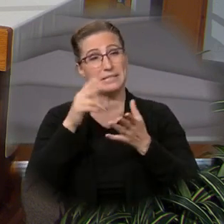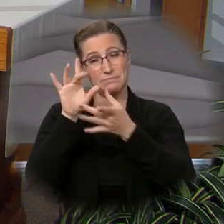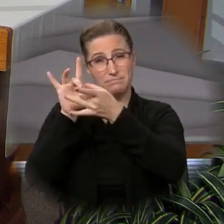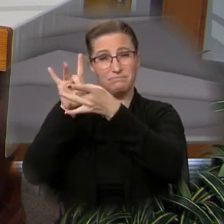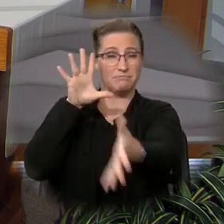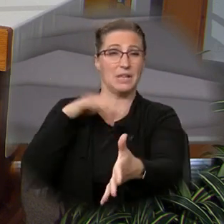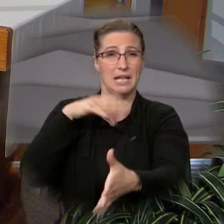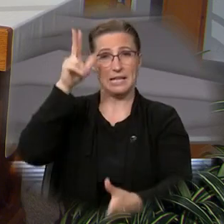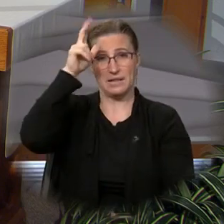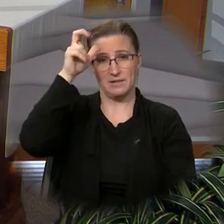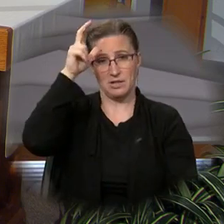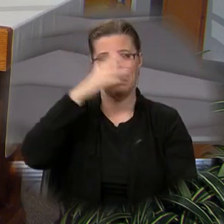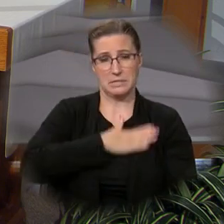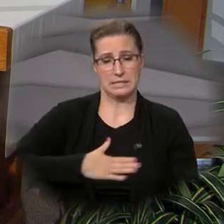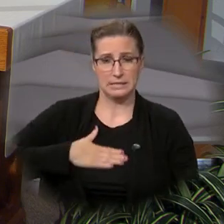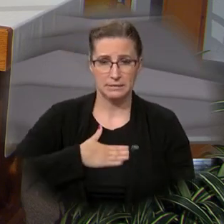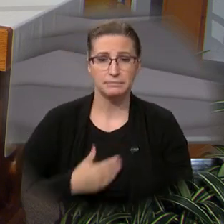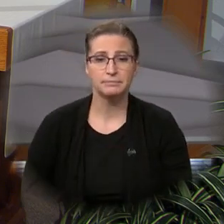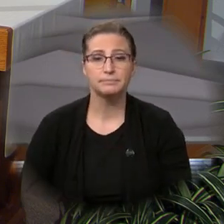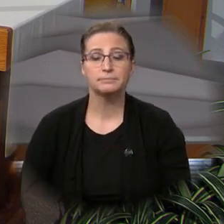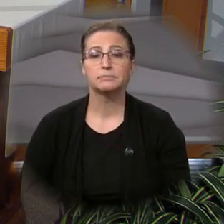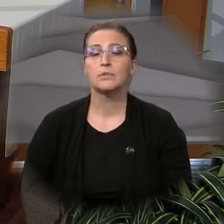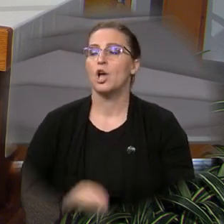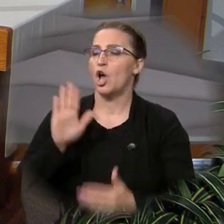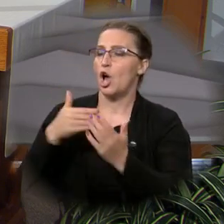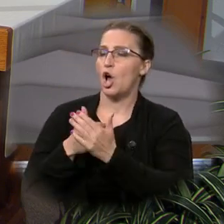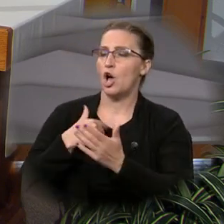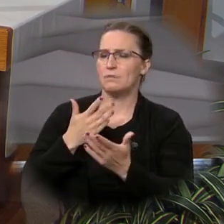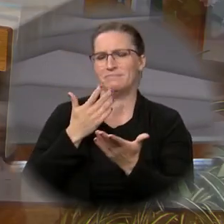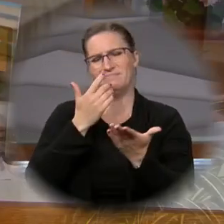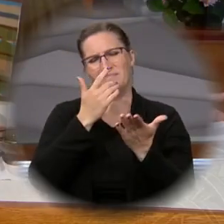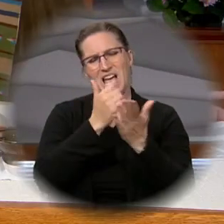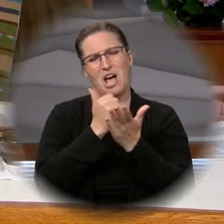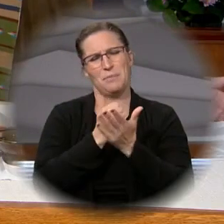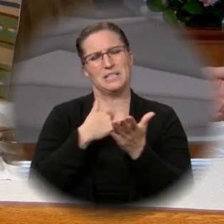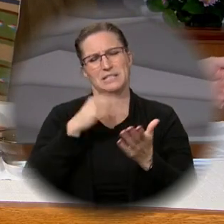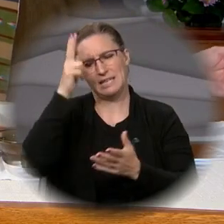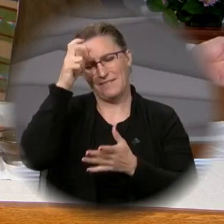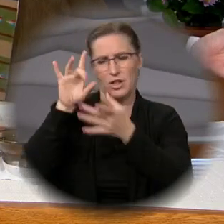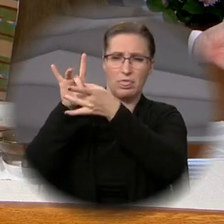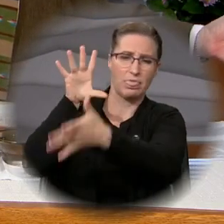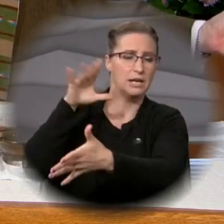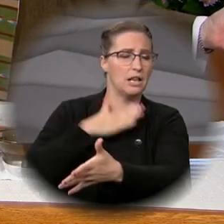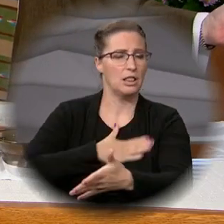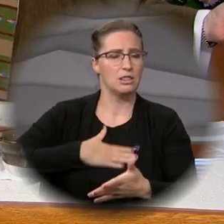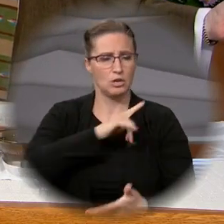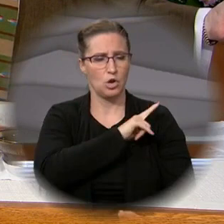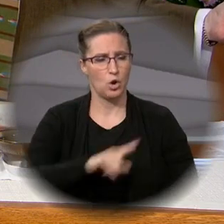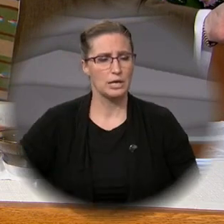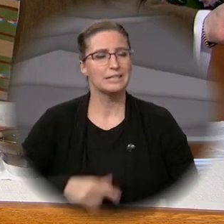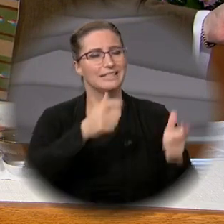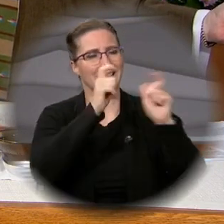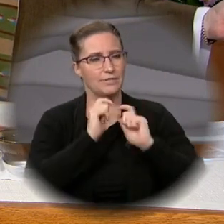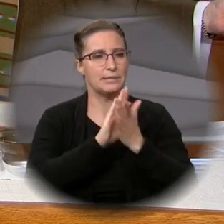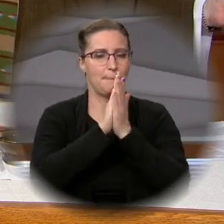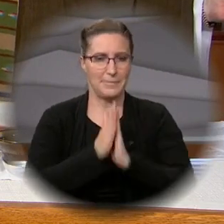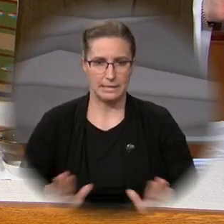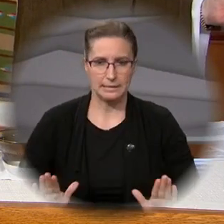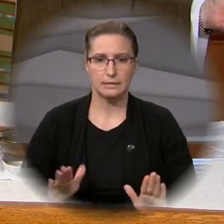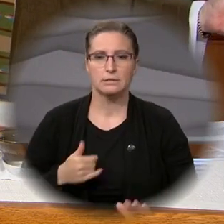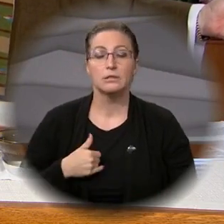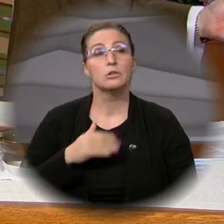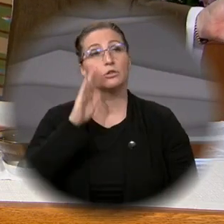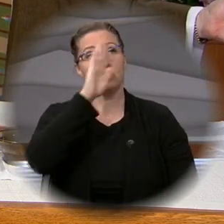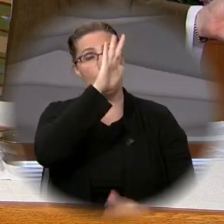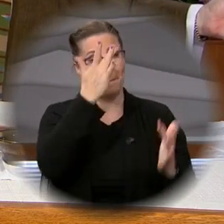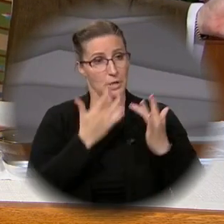temptation, but deliver us from evil. Deliver us, Lord, we pray, from every evil. Graciously grant peace in our days, that by the